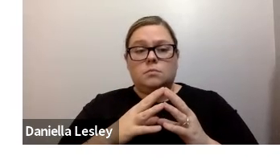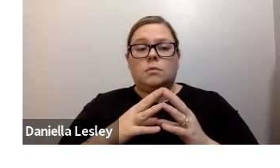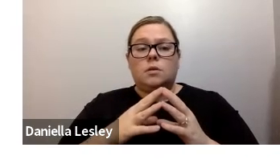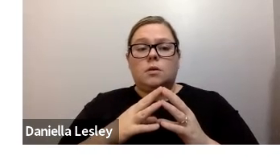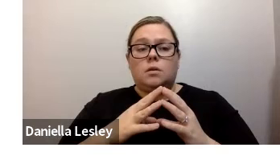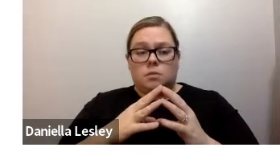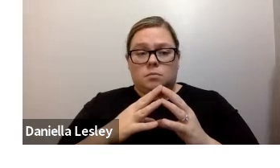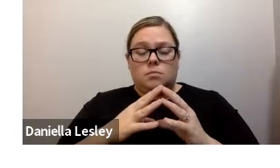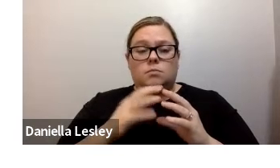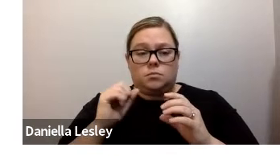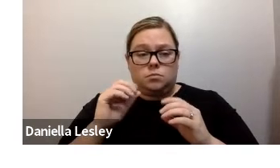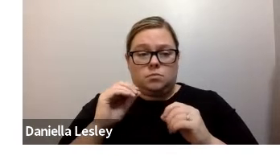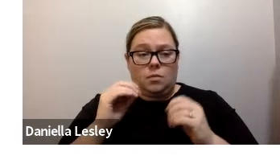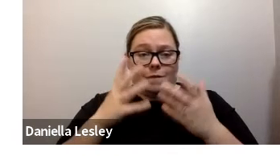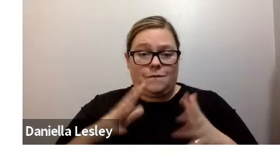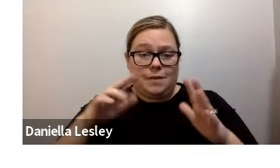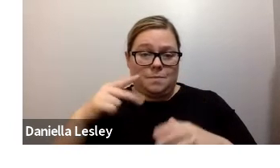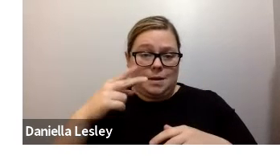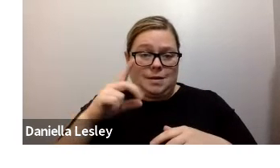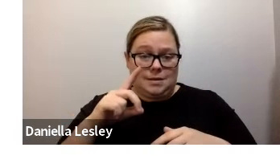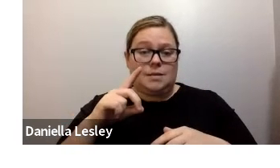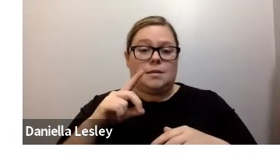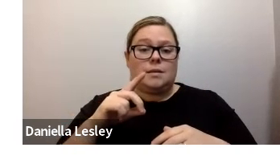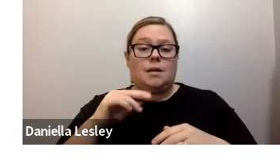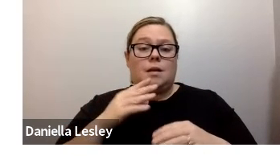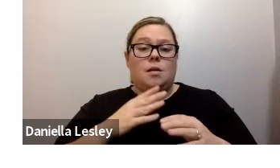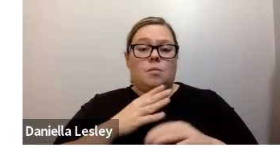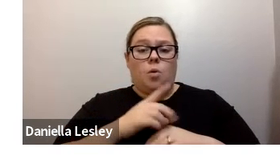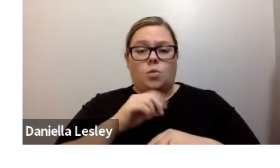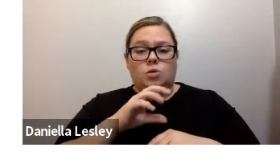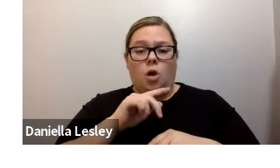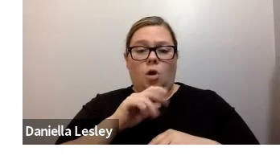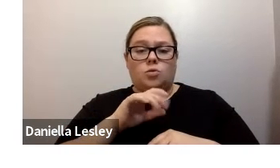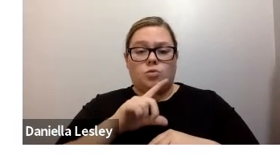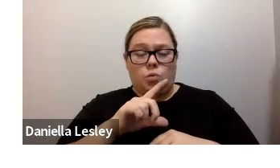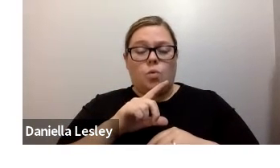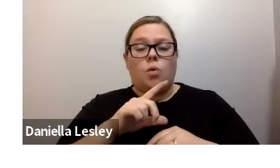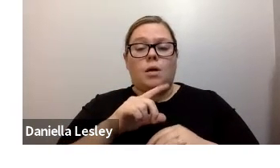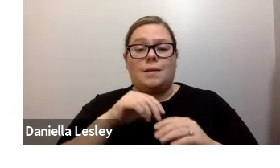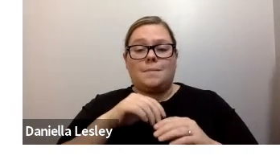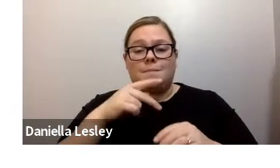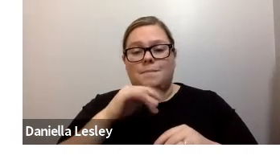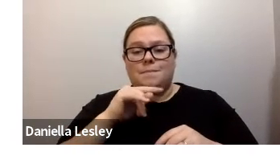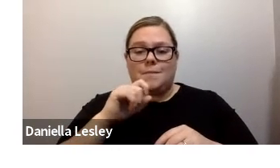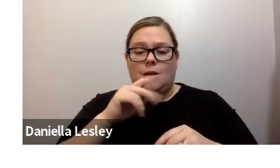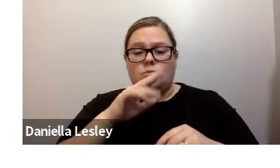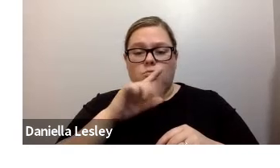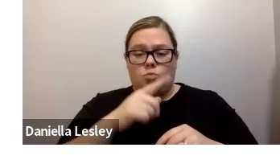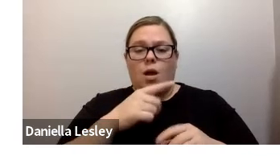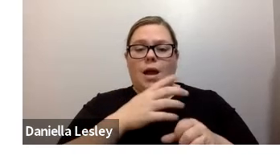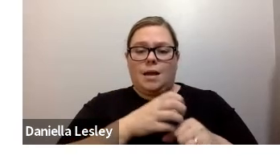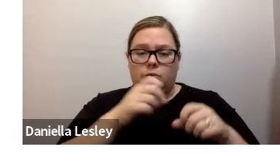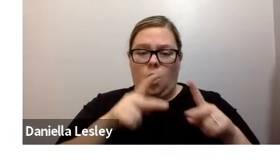So after finishing my PhD and my postdoctoral fellowship at the University of Pittsburgh, I got an opportunity to work